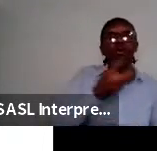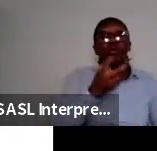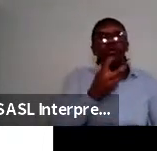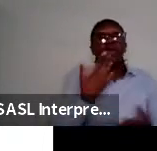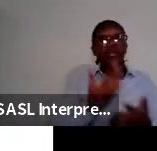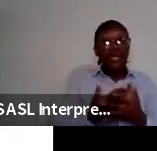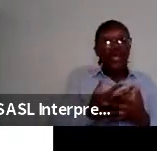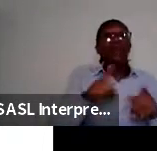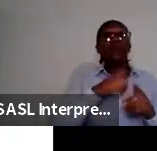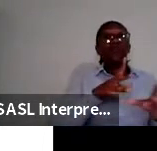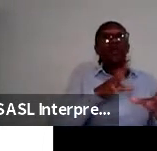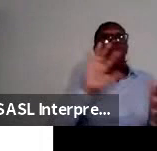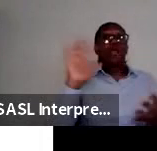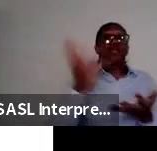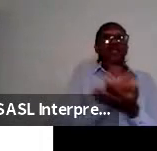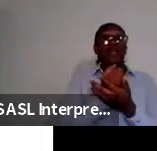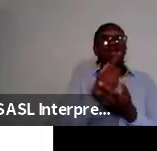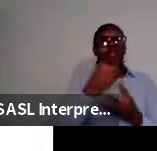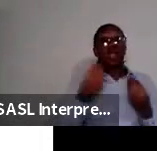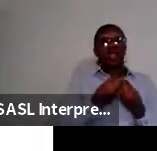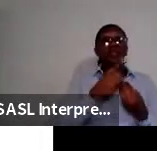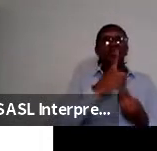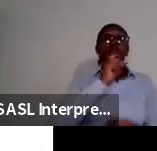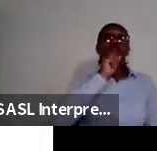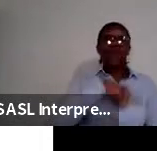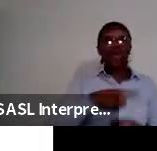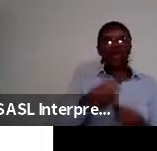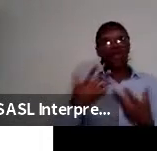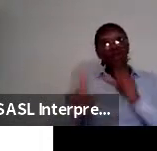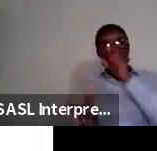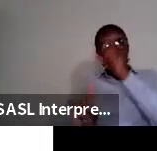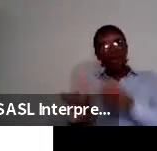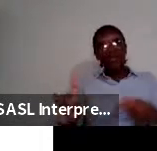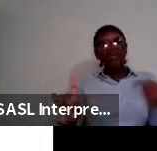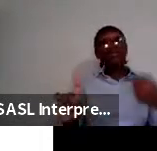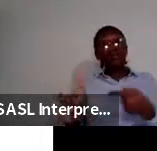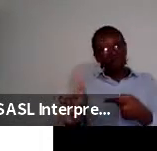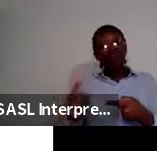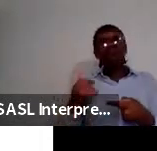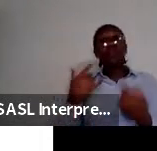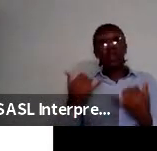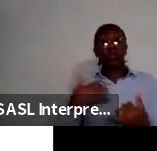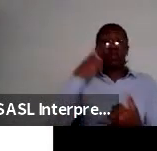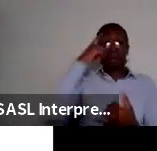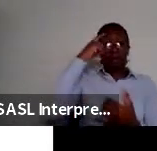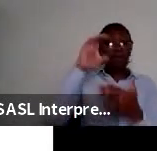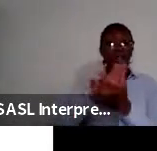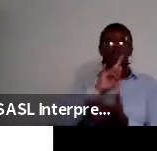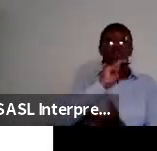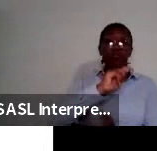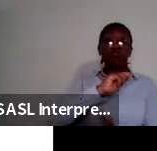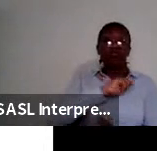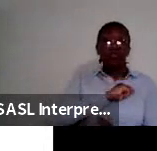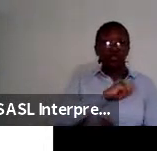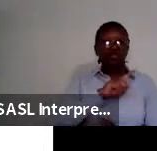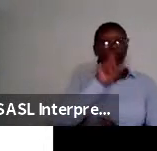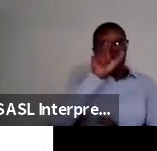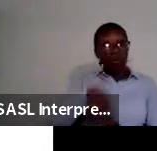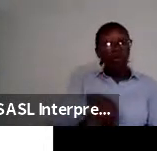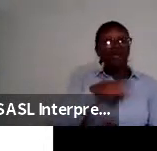be infringing. If the inspector has got reasonable ground to believe that the required warrant of